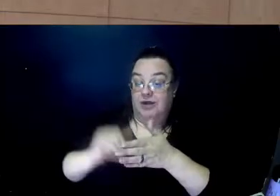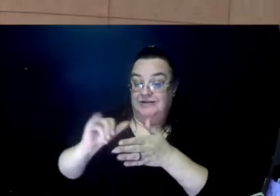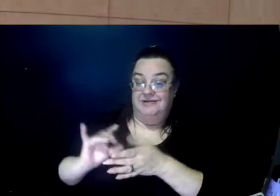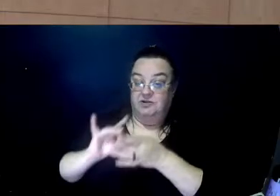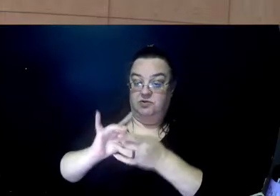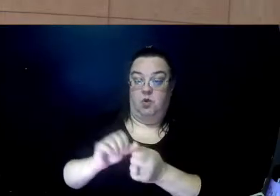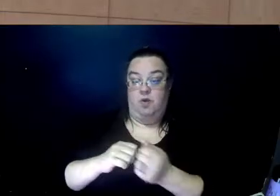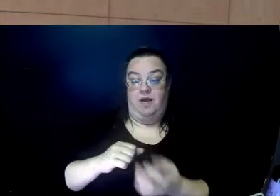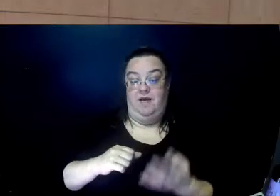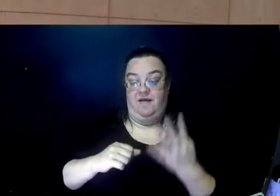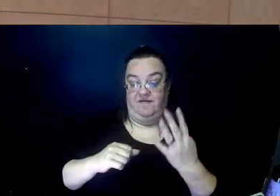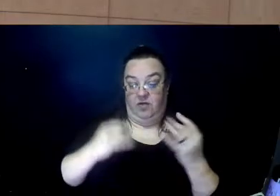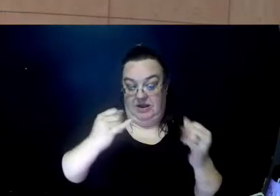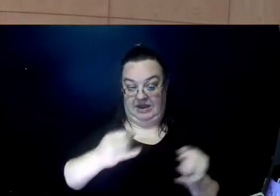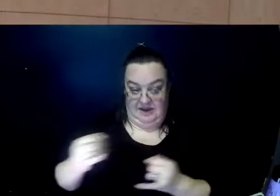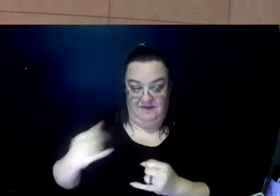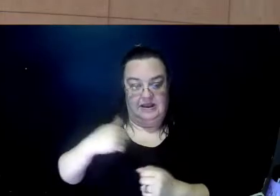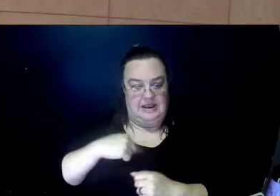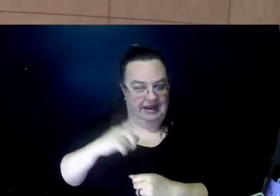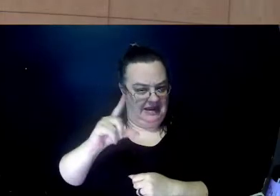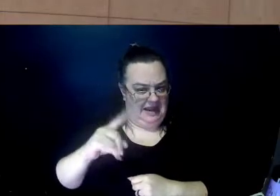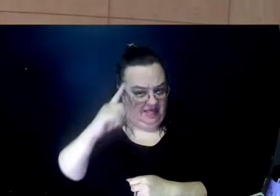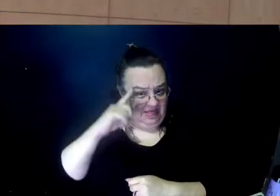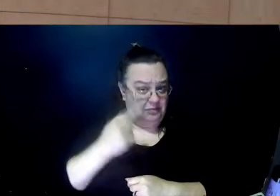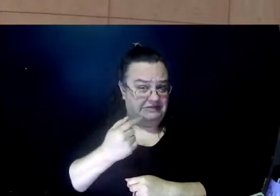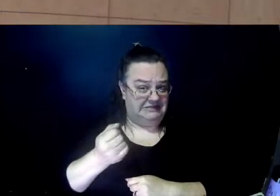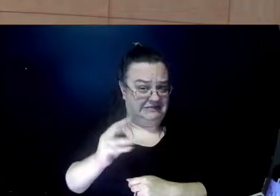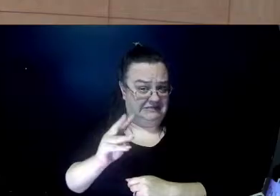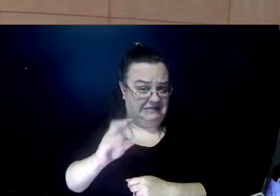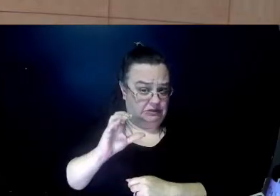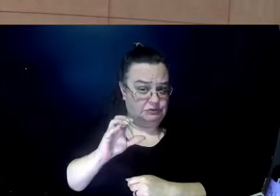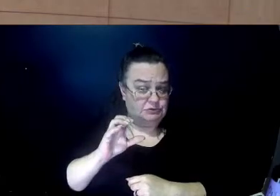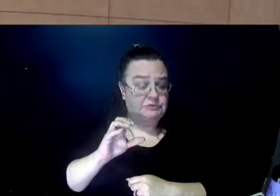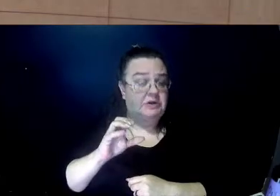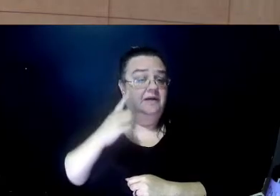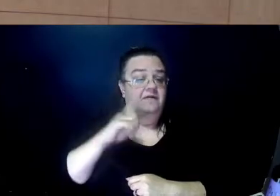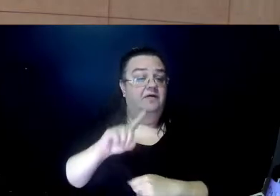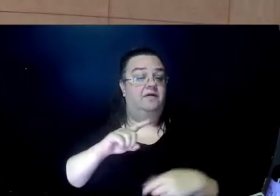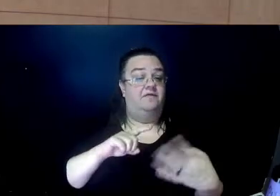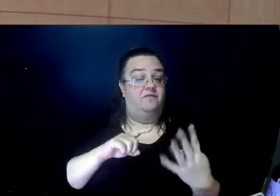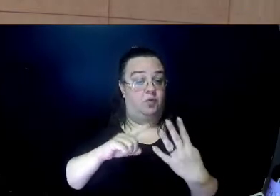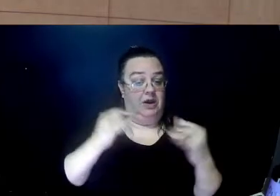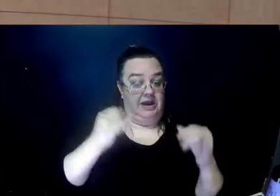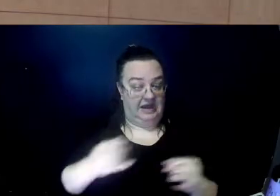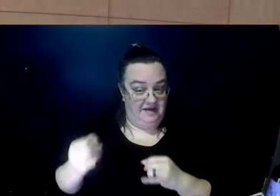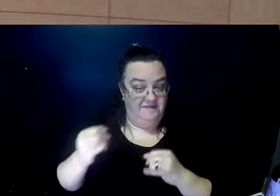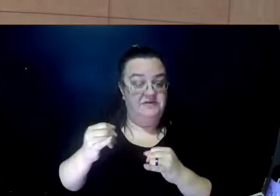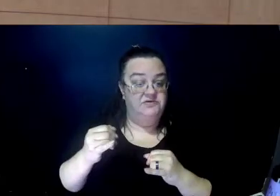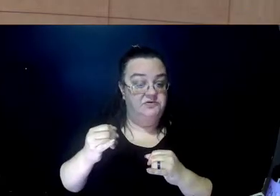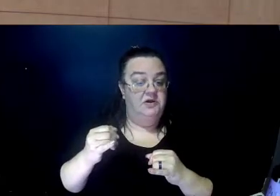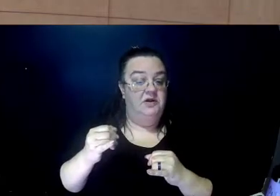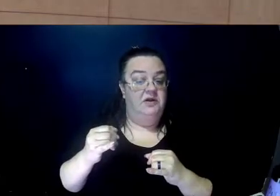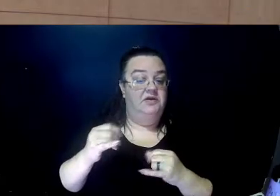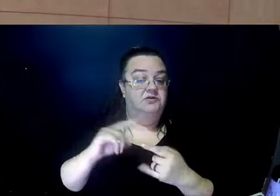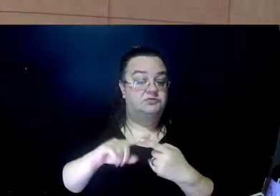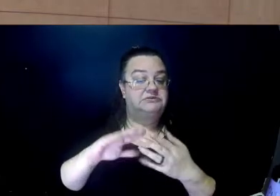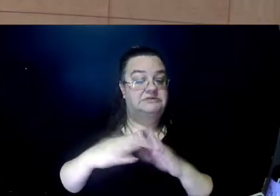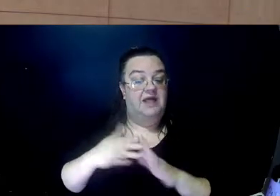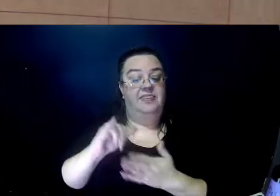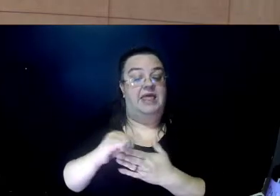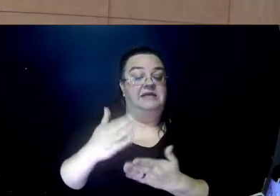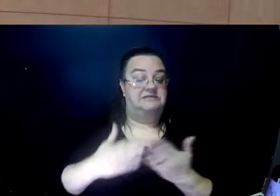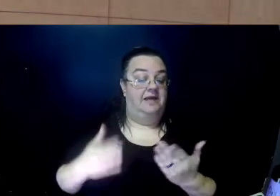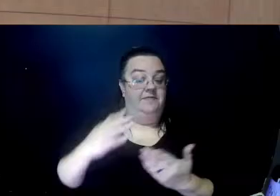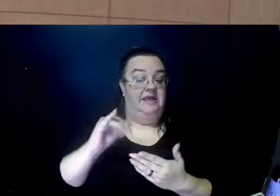4 individuals. I think it was $1,600 for 4 individuals to town. That's something that personally for me,